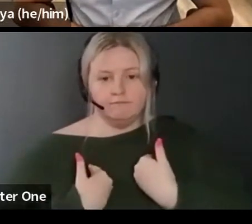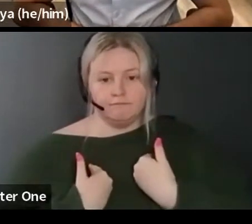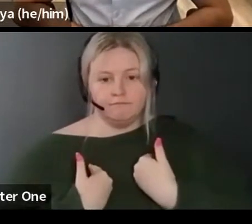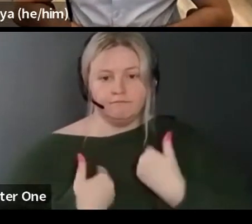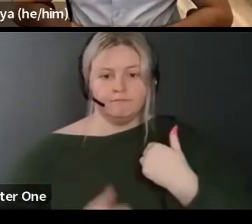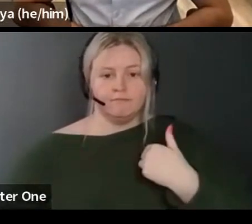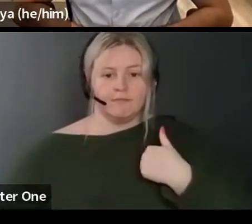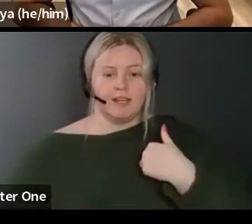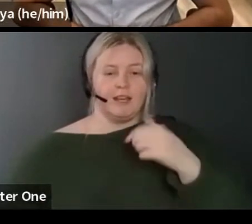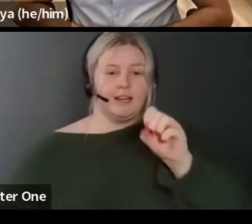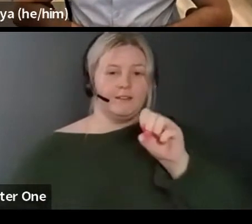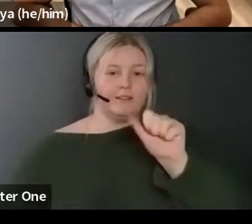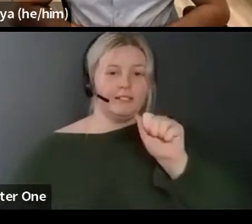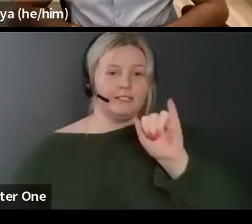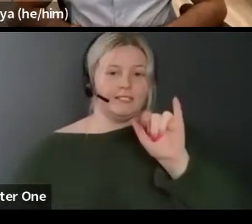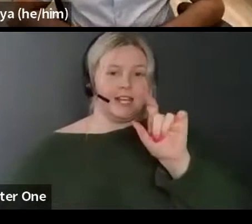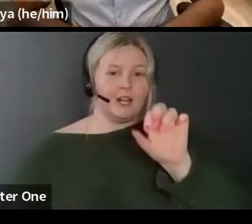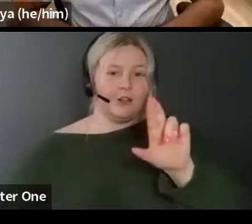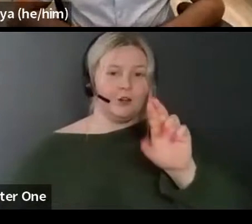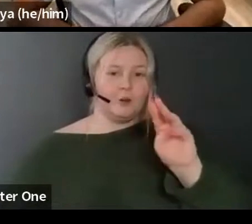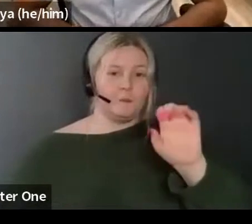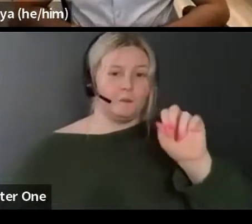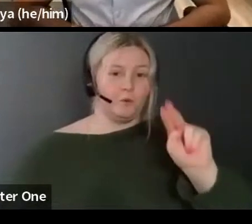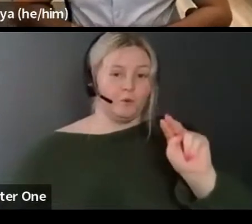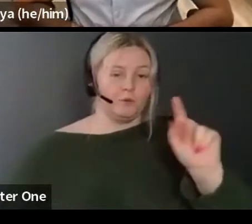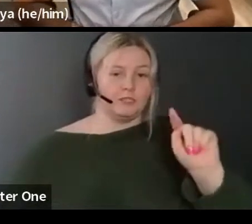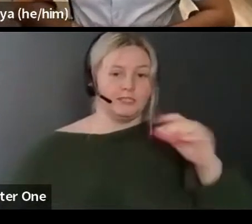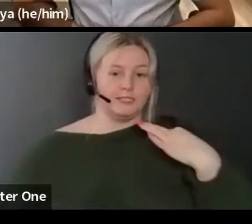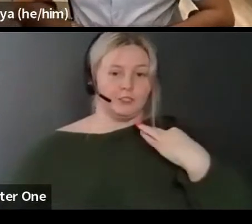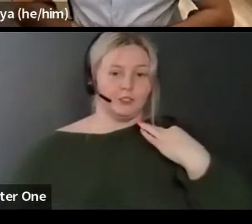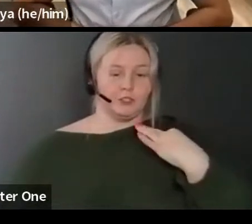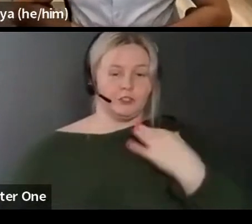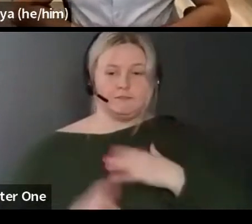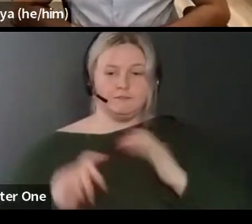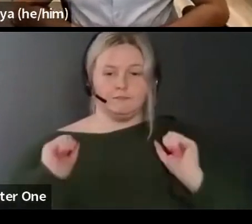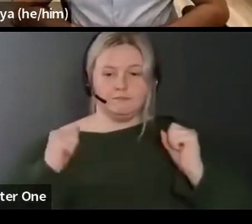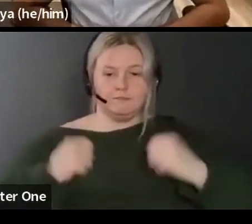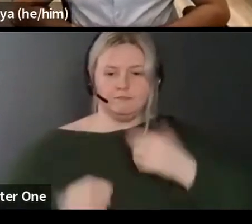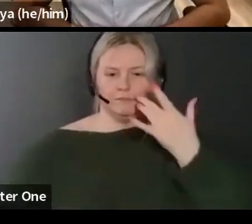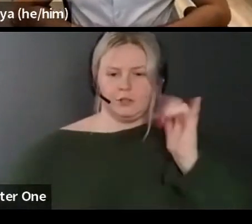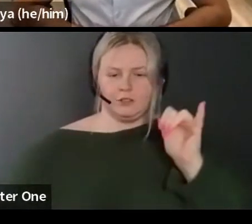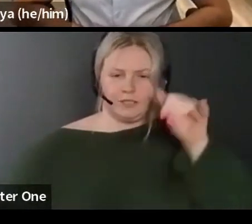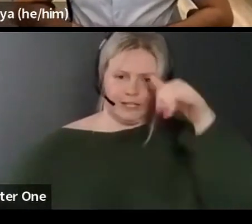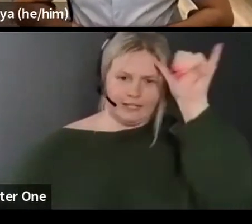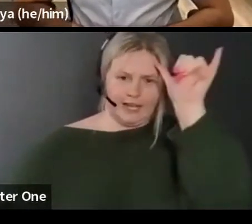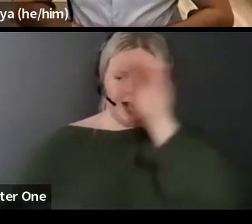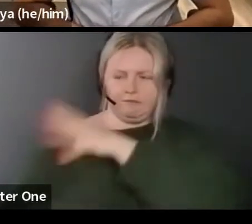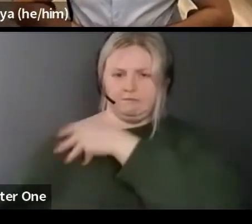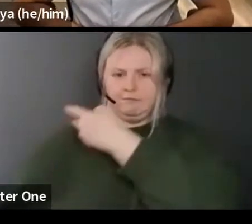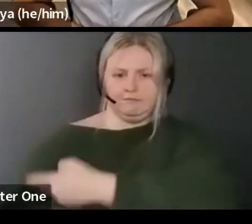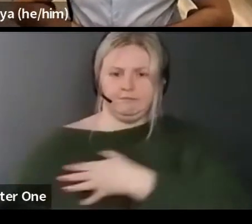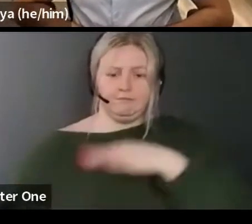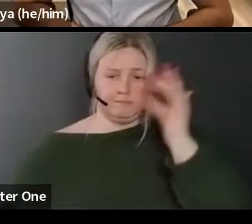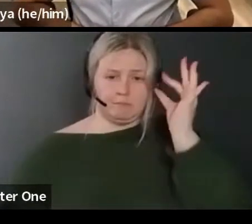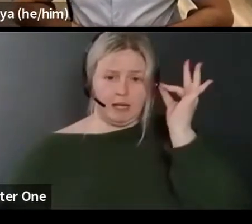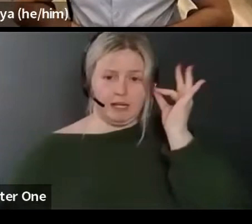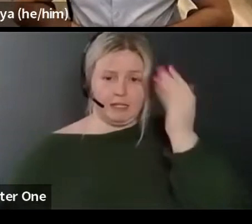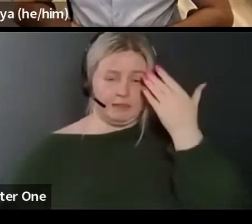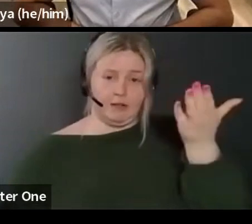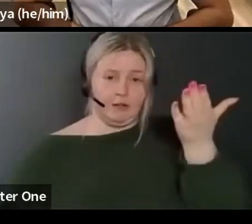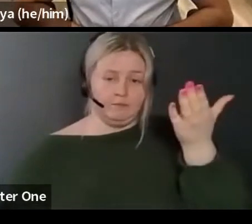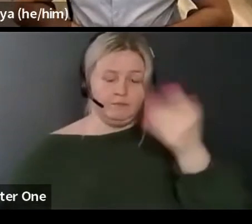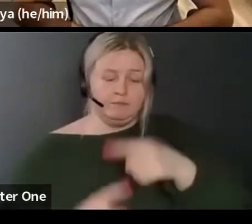t-shirt on, a strange cardigan that's like cow print. My hair, I don't know what I'm doing with it, but it's